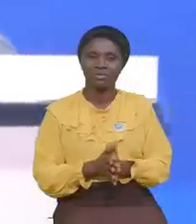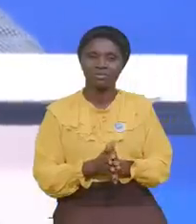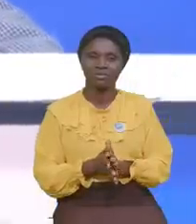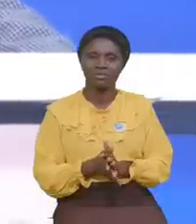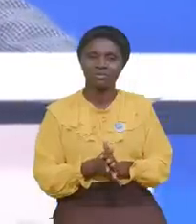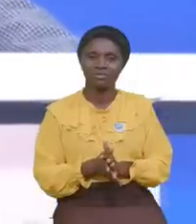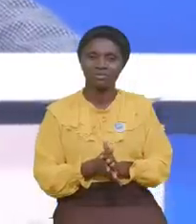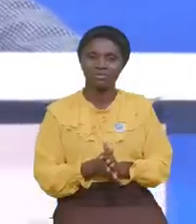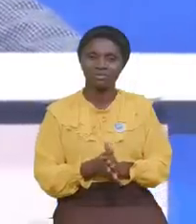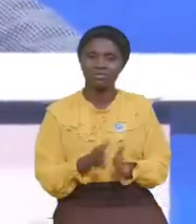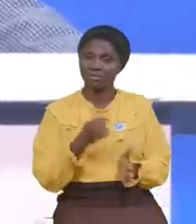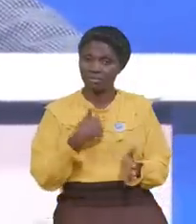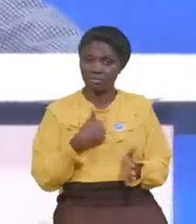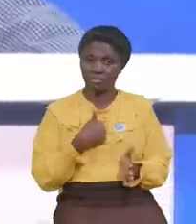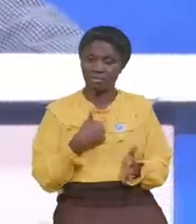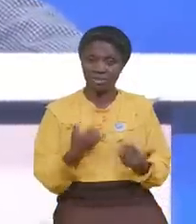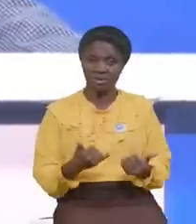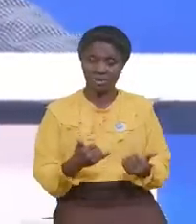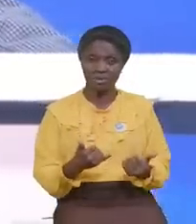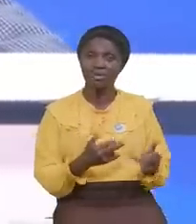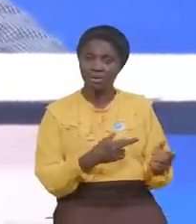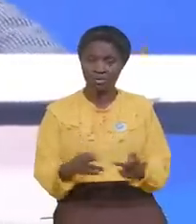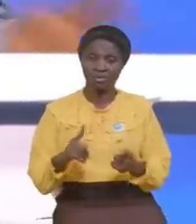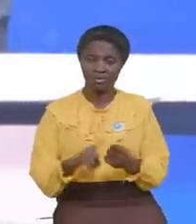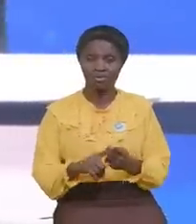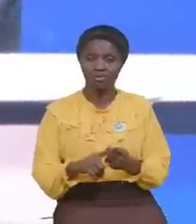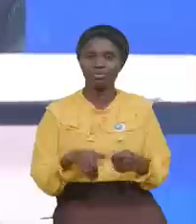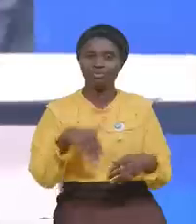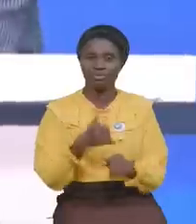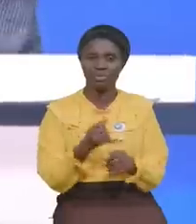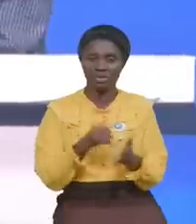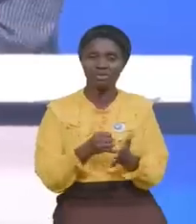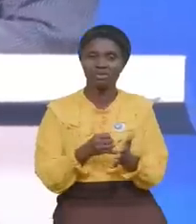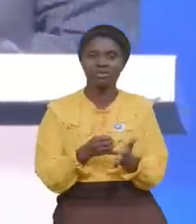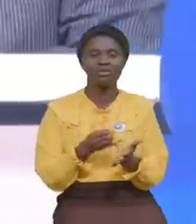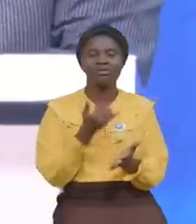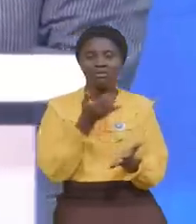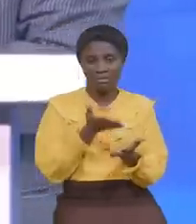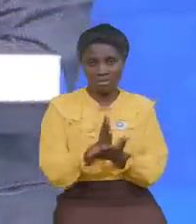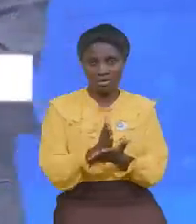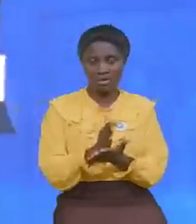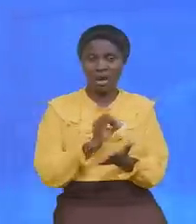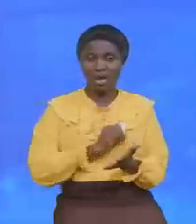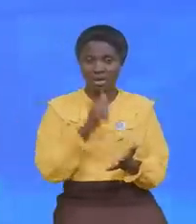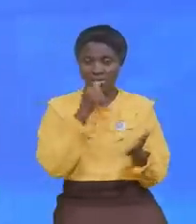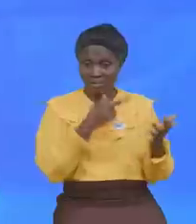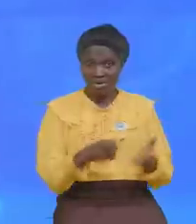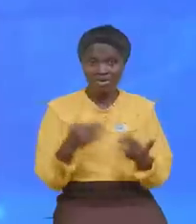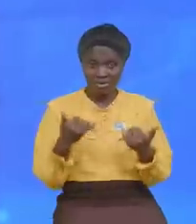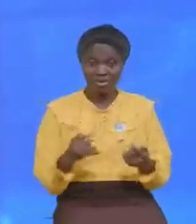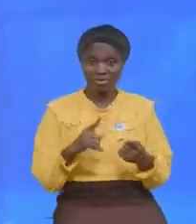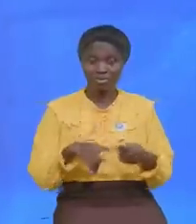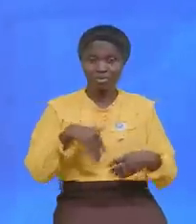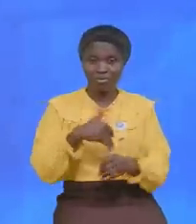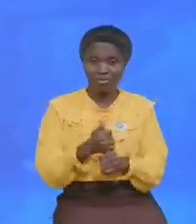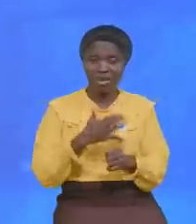And I'm ready to right the wrong. I'm ready to adjust my life. I'm